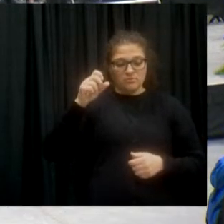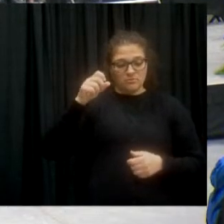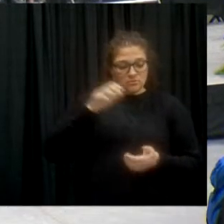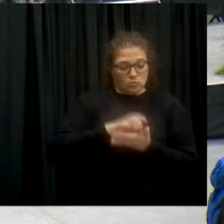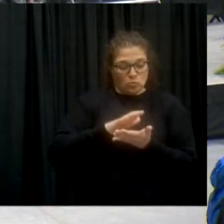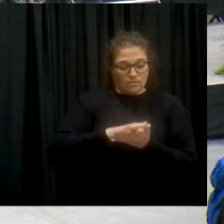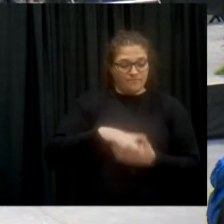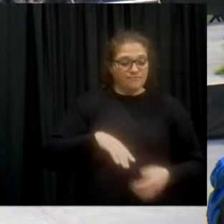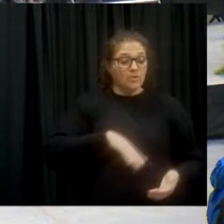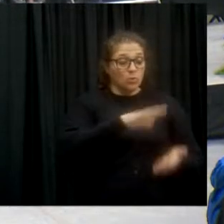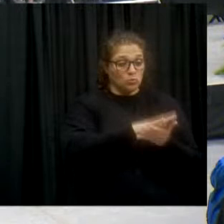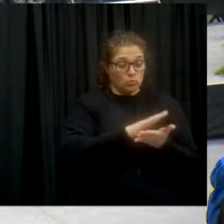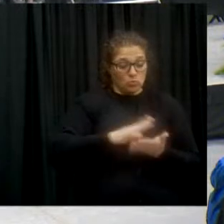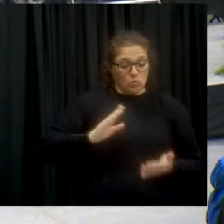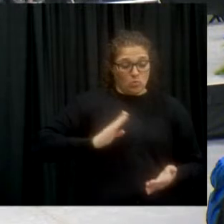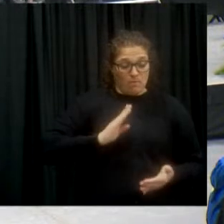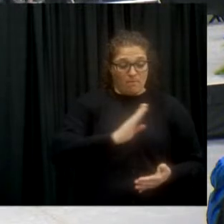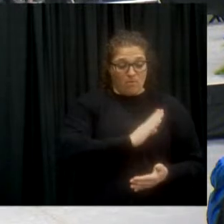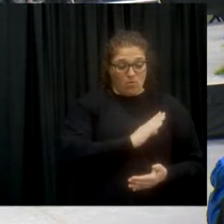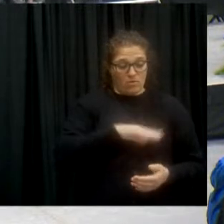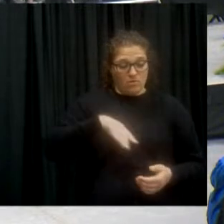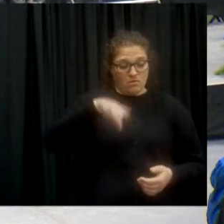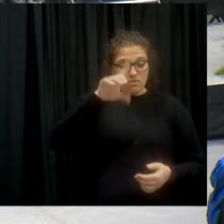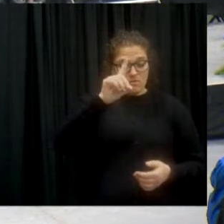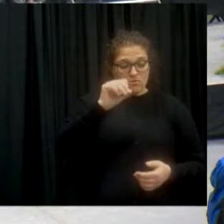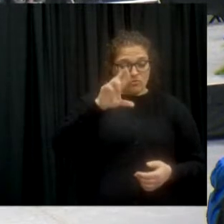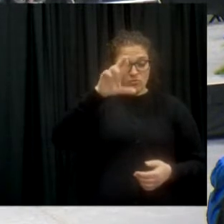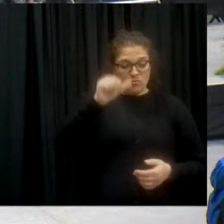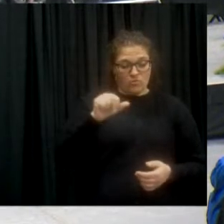School board member, Mrs. Dora Wilson.